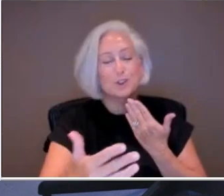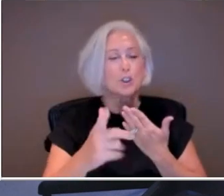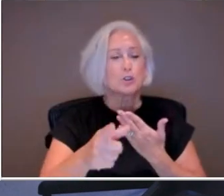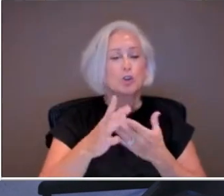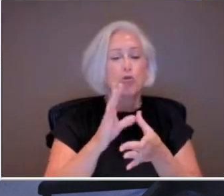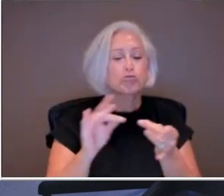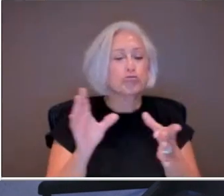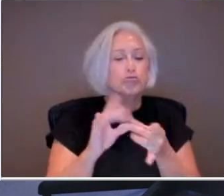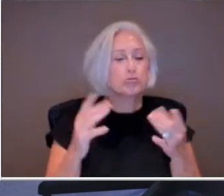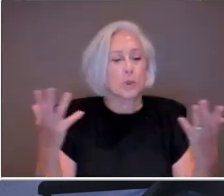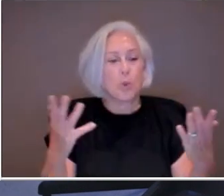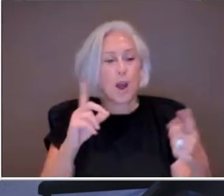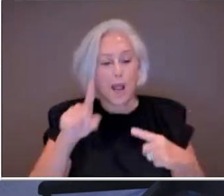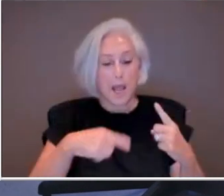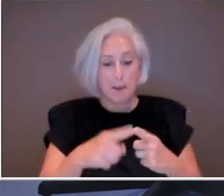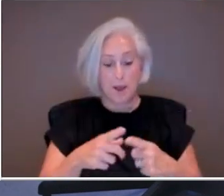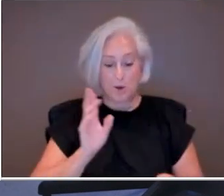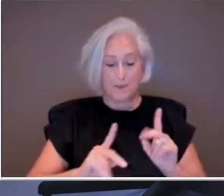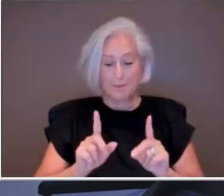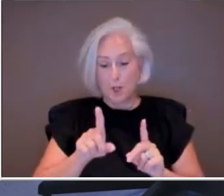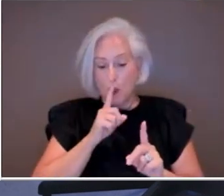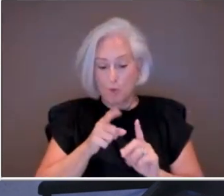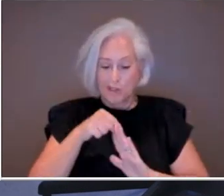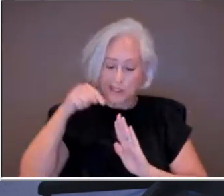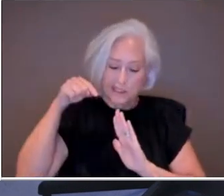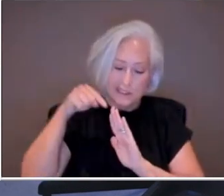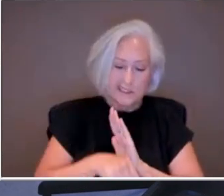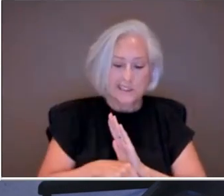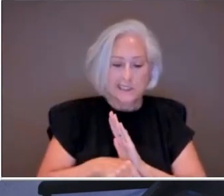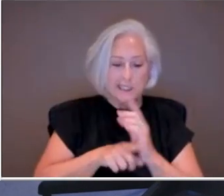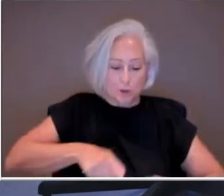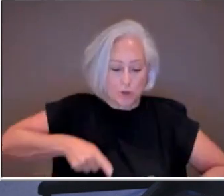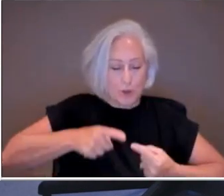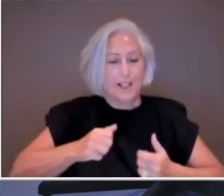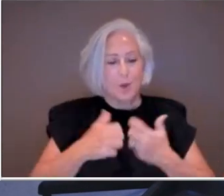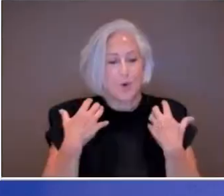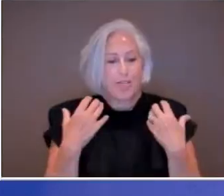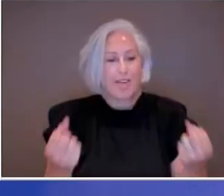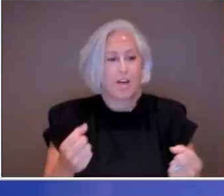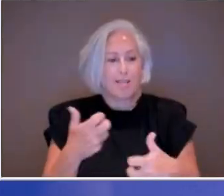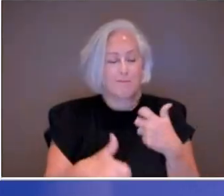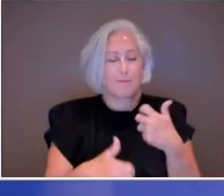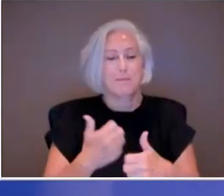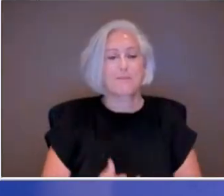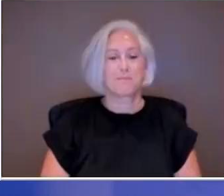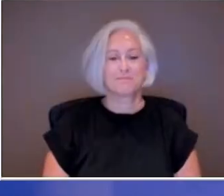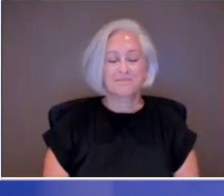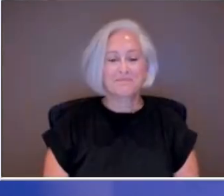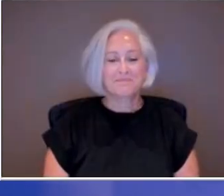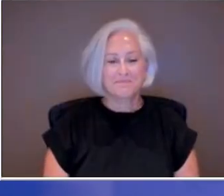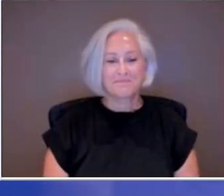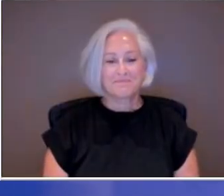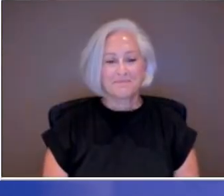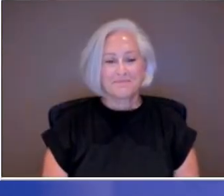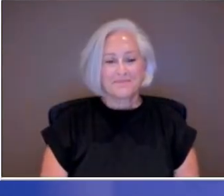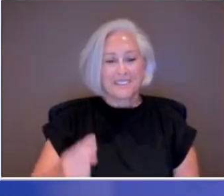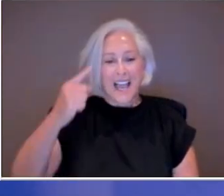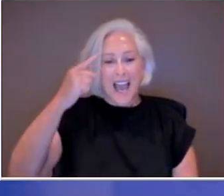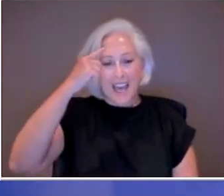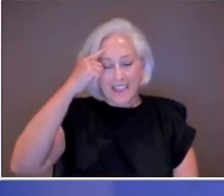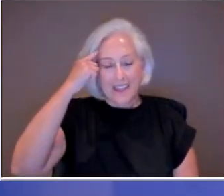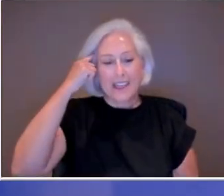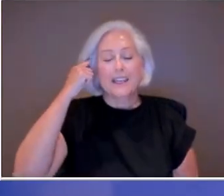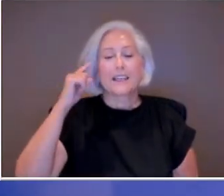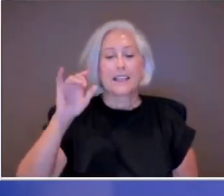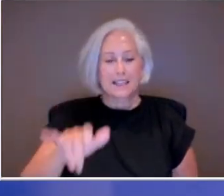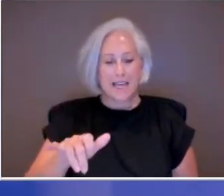be just really in the weeds right now, struggling with their own health problem? Yeah. I do think that especially in the